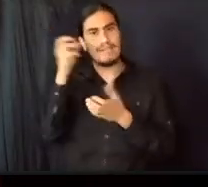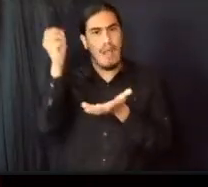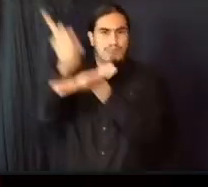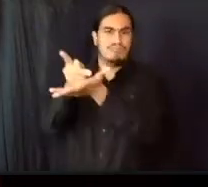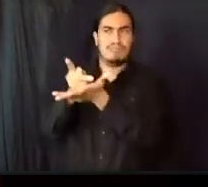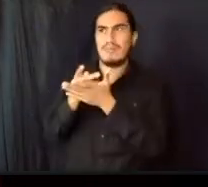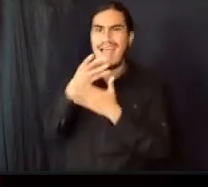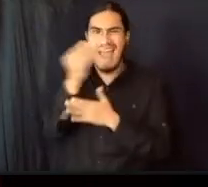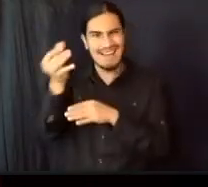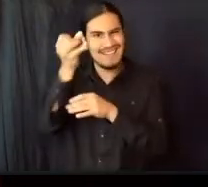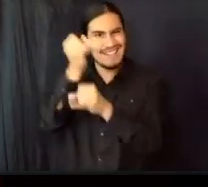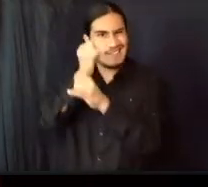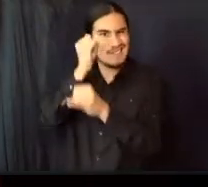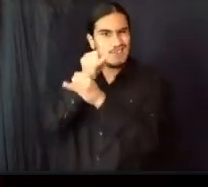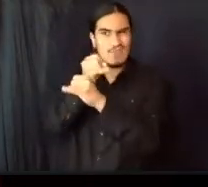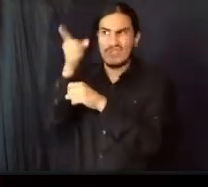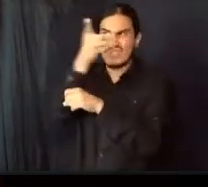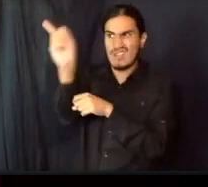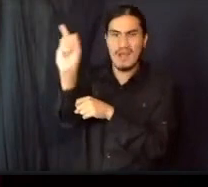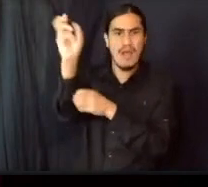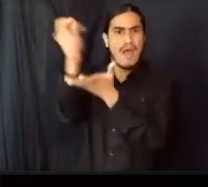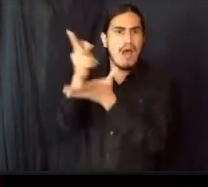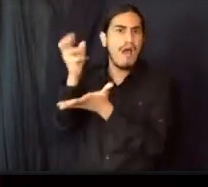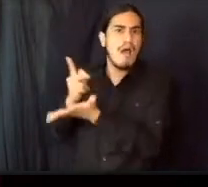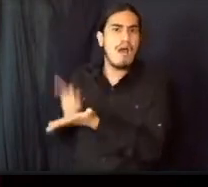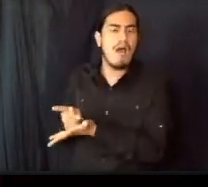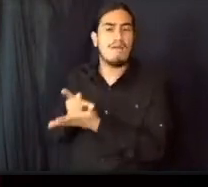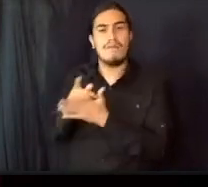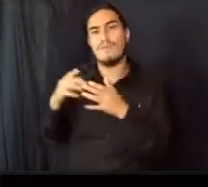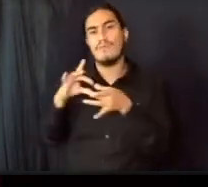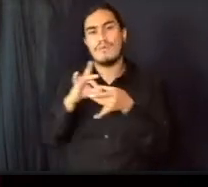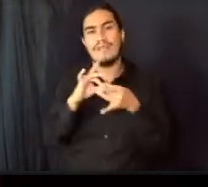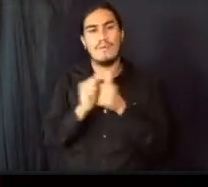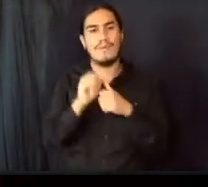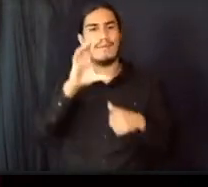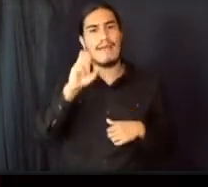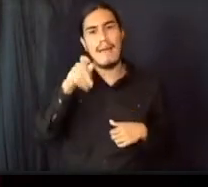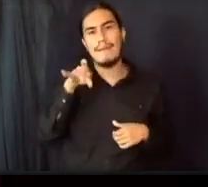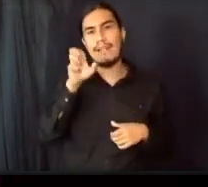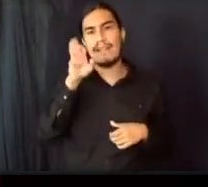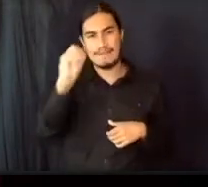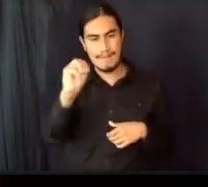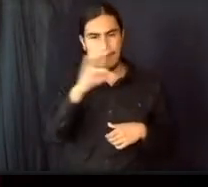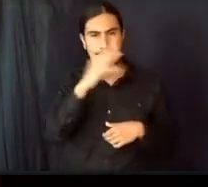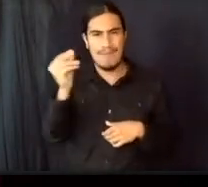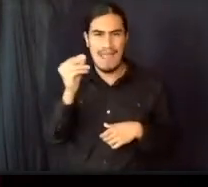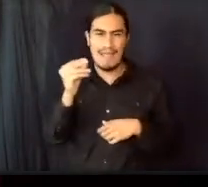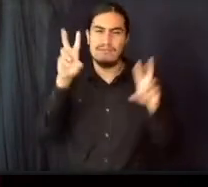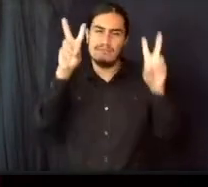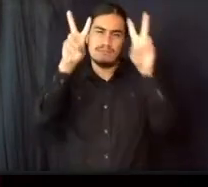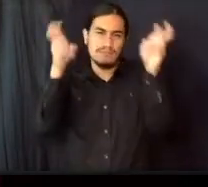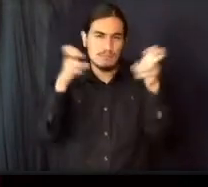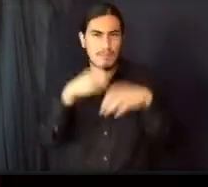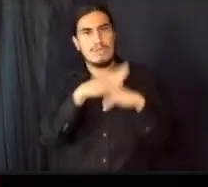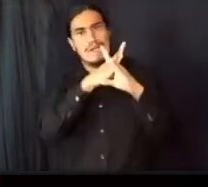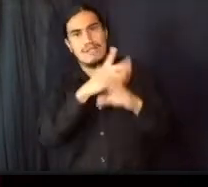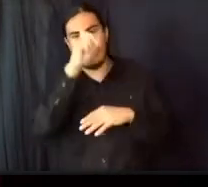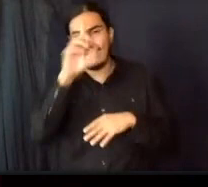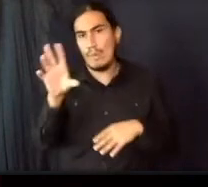was constituted at the heart of capitalist modernity and an alleged protection of democracy produces